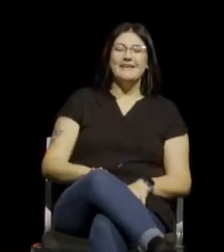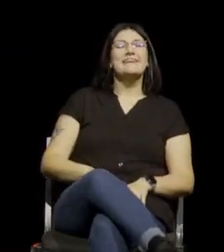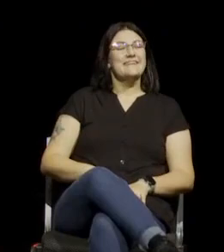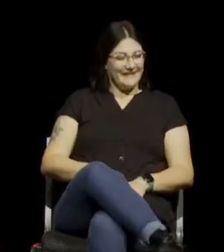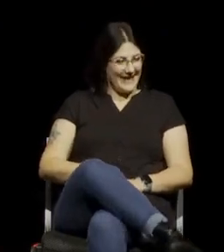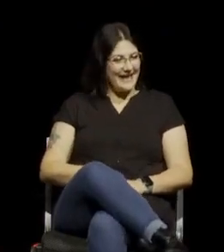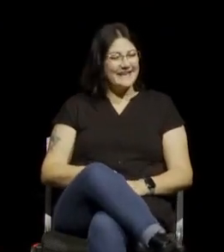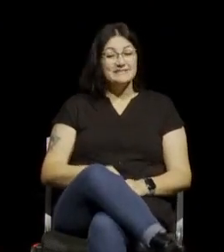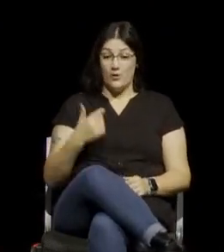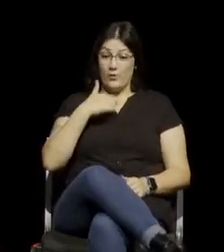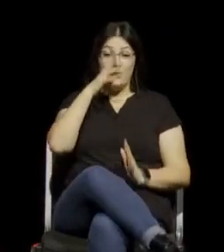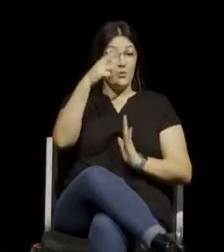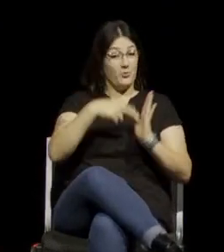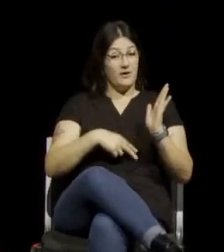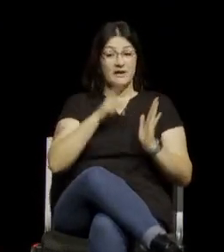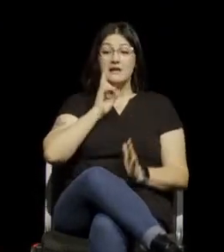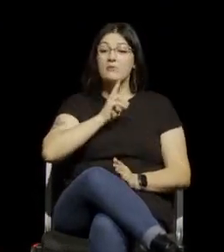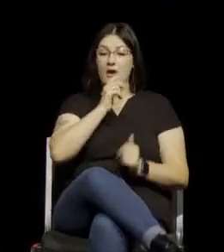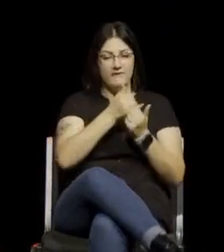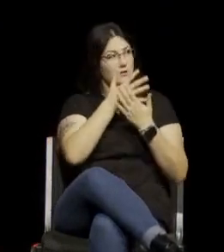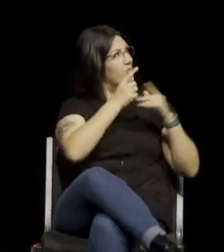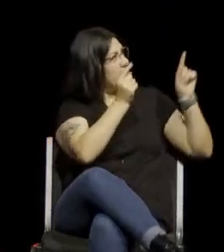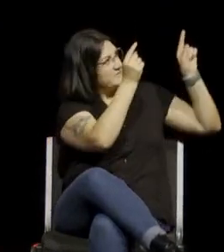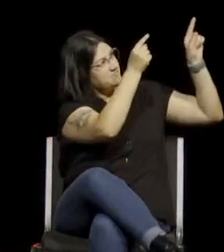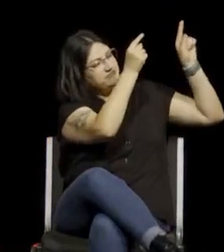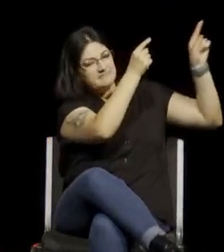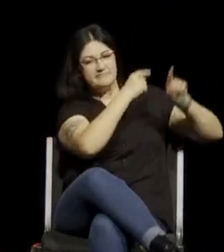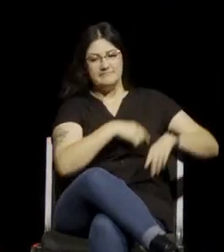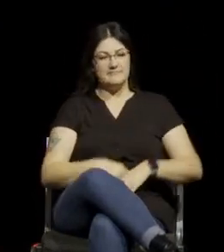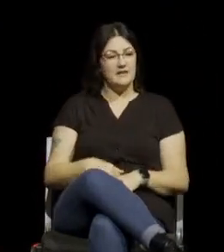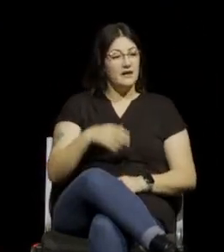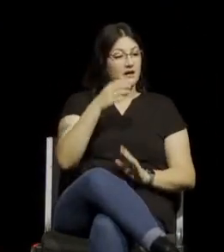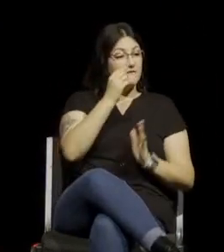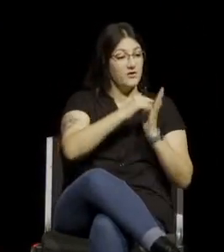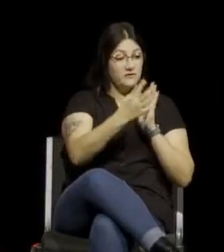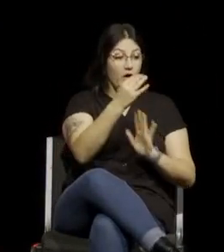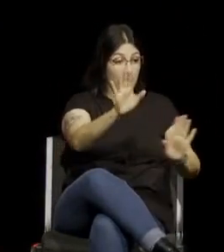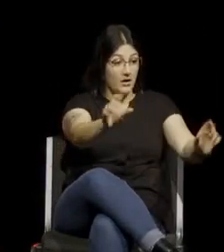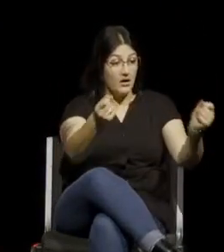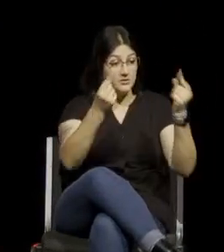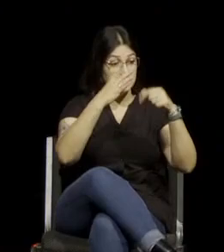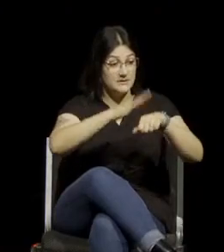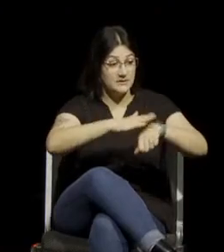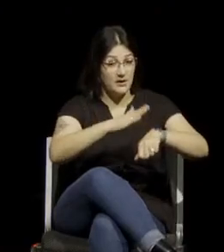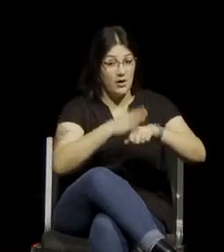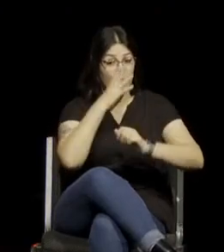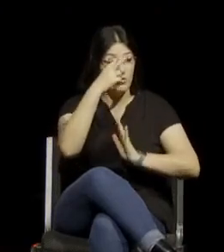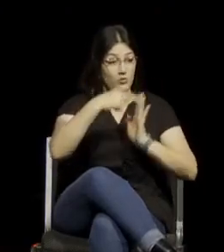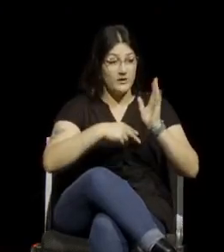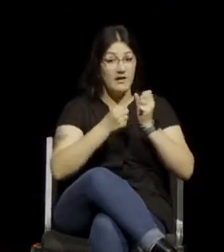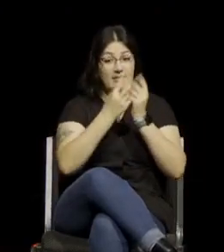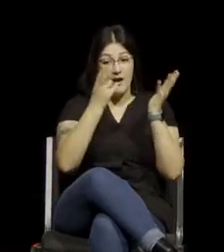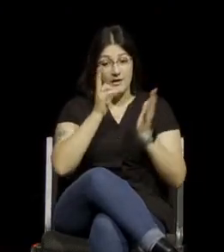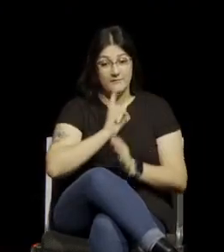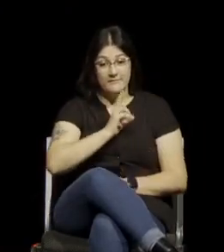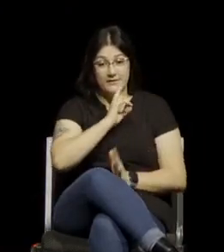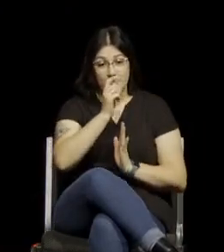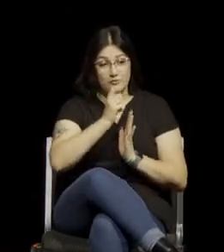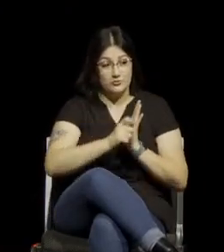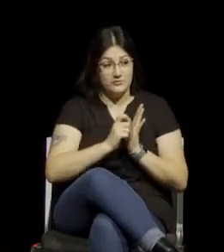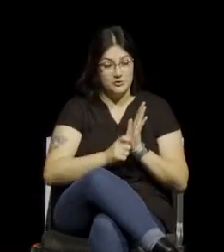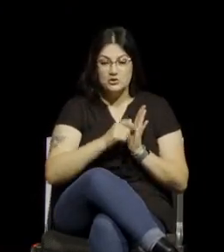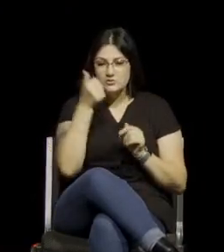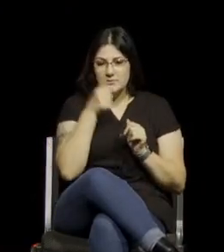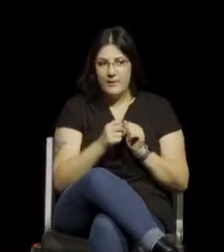right, so we're going to read Hebrews. Everything's going to be on the screen. Hebrews chapter 4, verse 14. We're going to read a lot of Scripture. And if you remember anything, just remember what's on the screen.